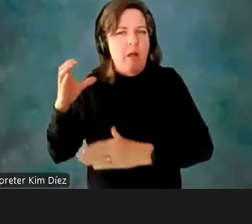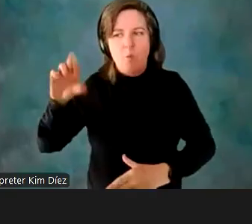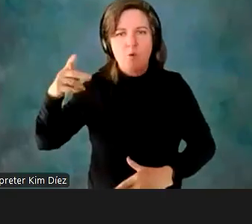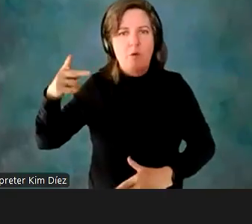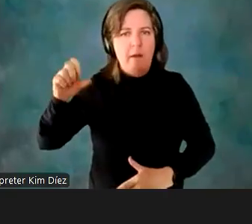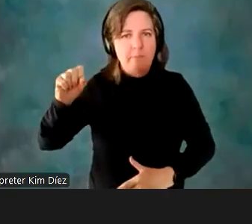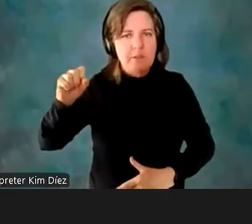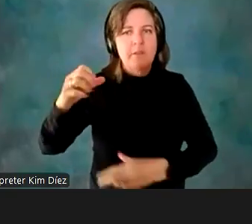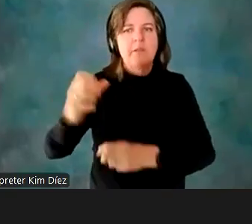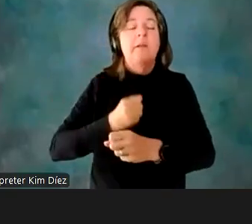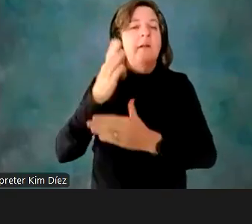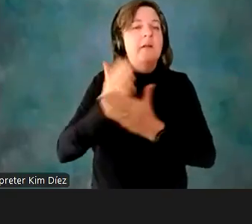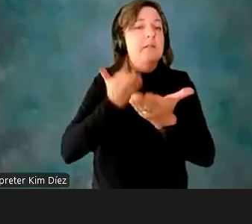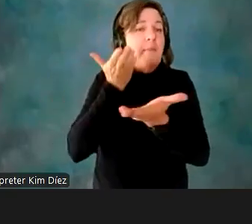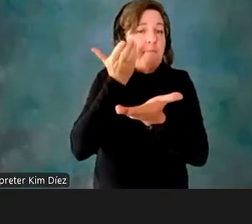about